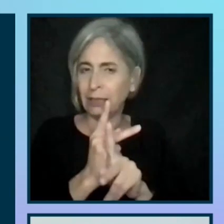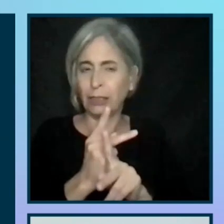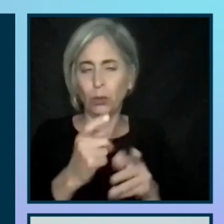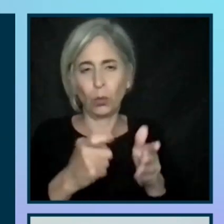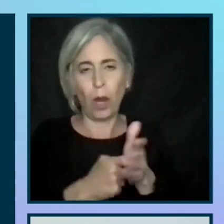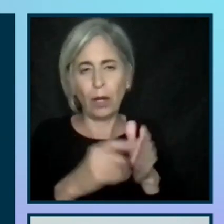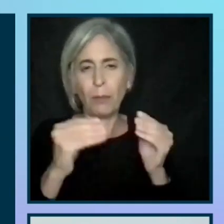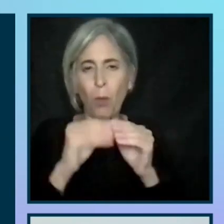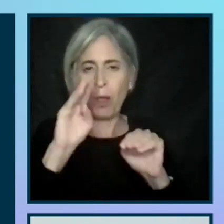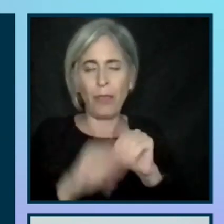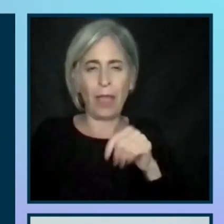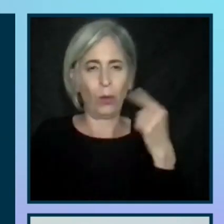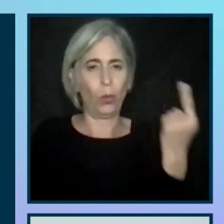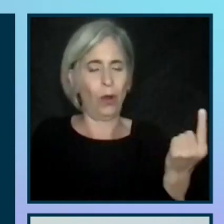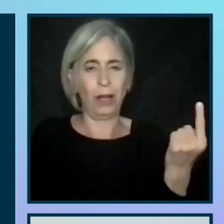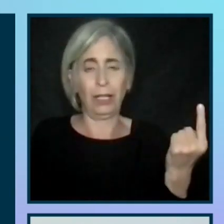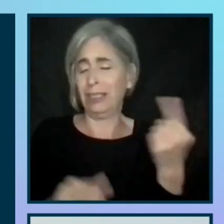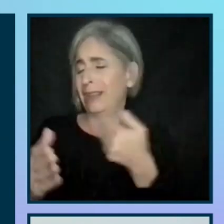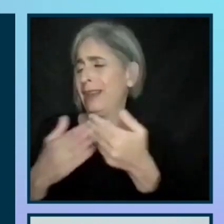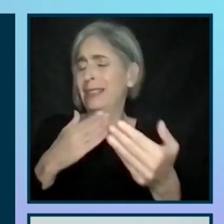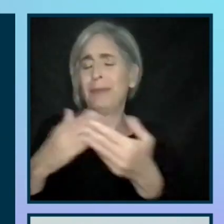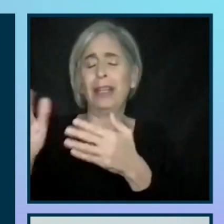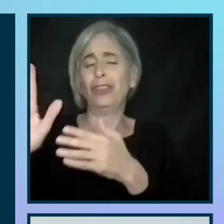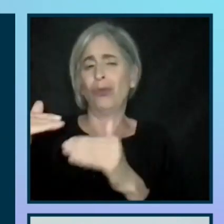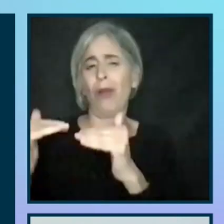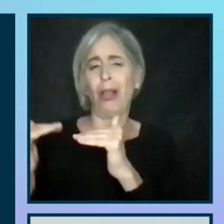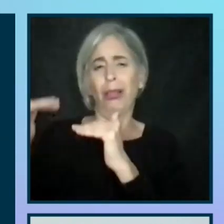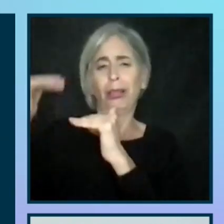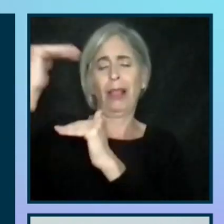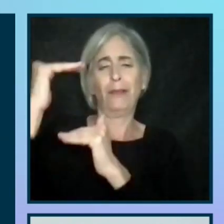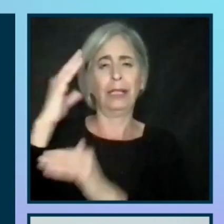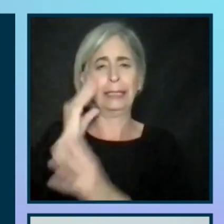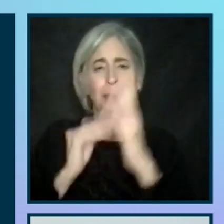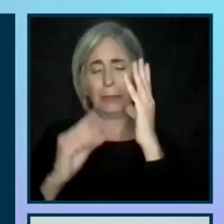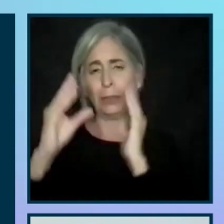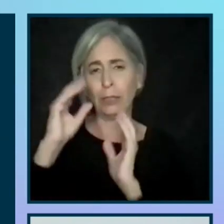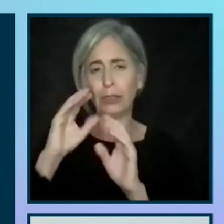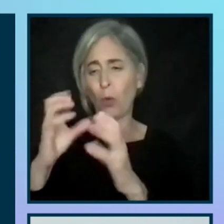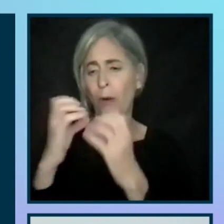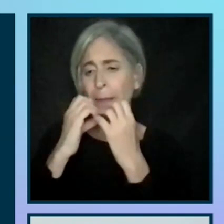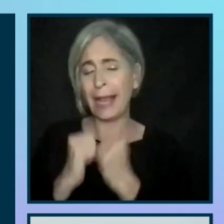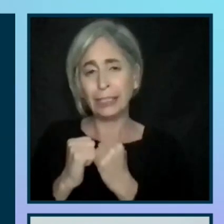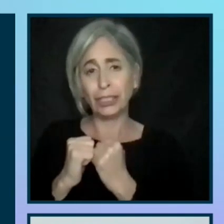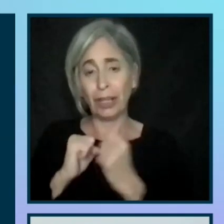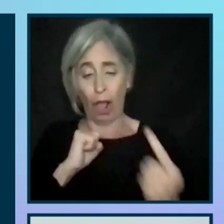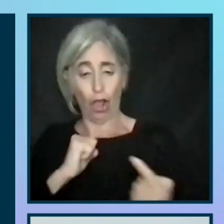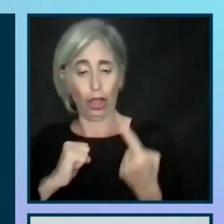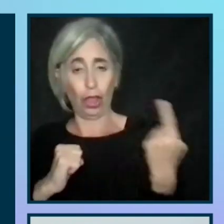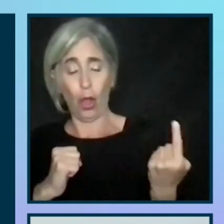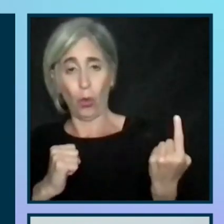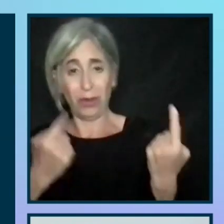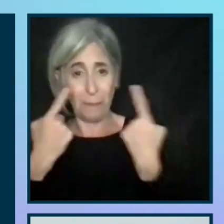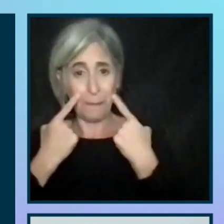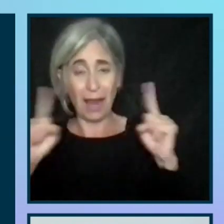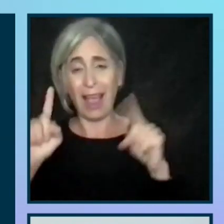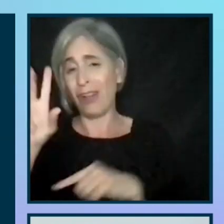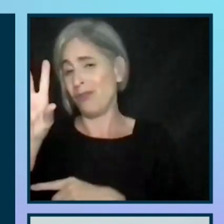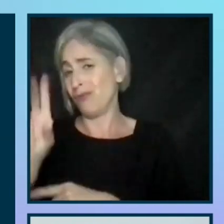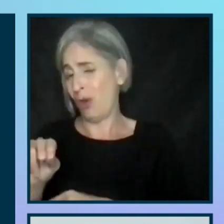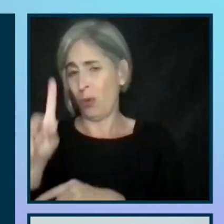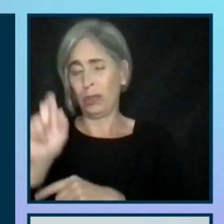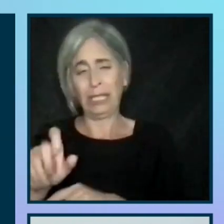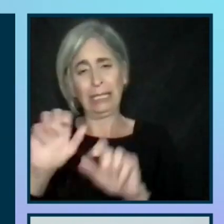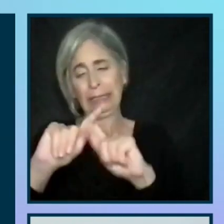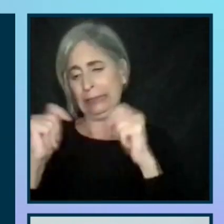matter what your level of experience and passion is, no single person can do the job well. So keep this in mind while getting together